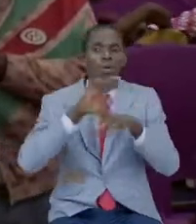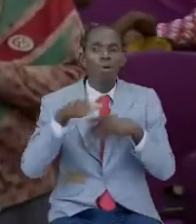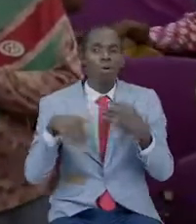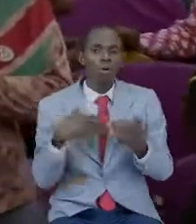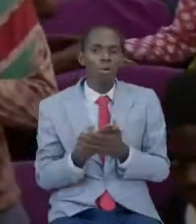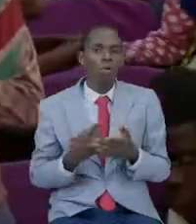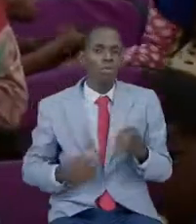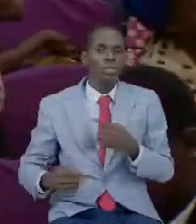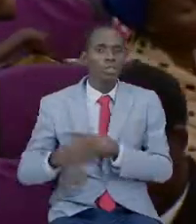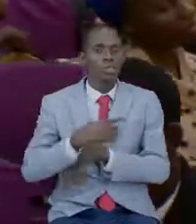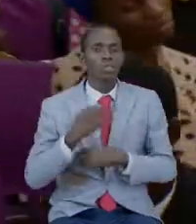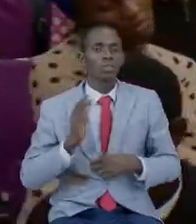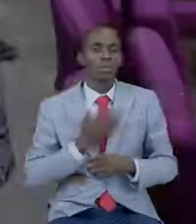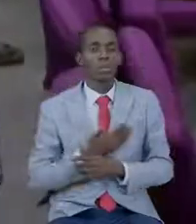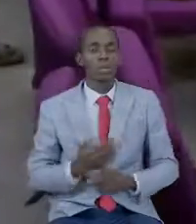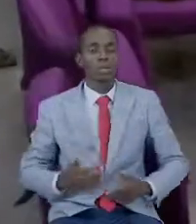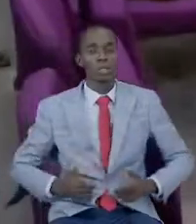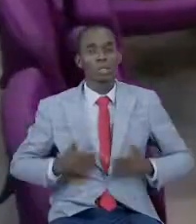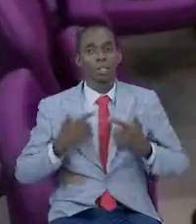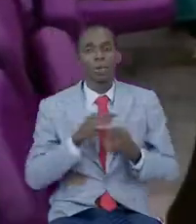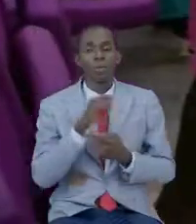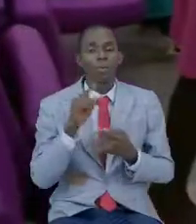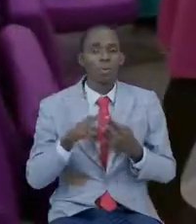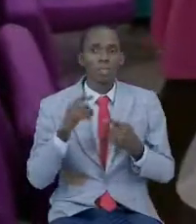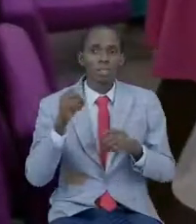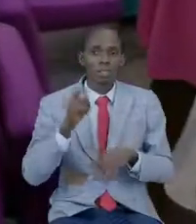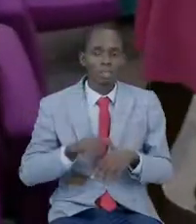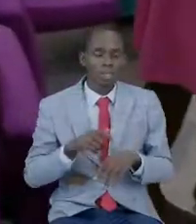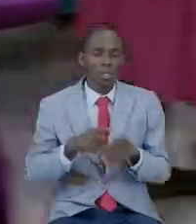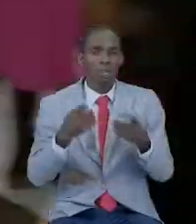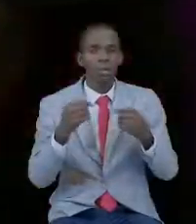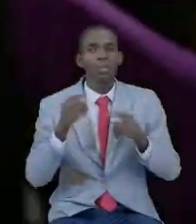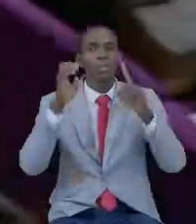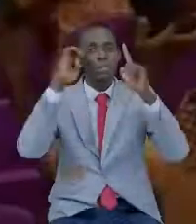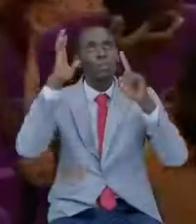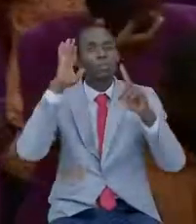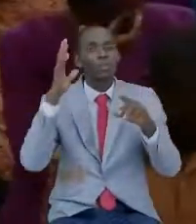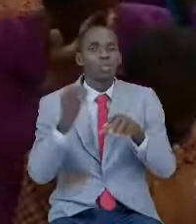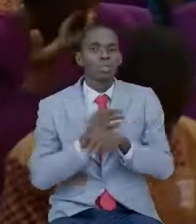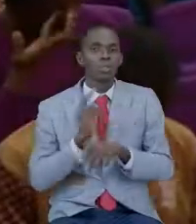And then when the time comes, it'll take us to heaven.